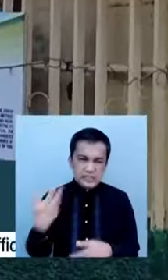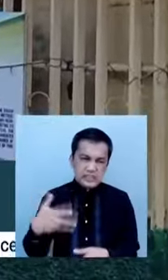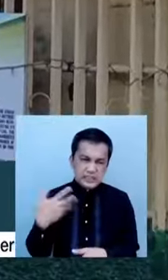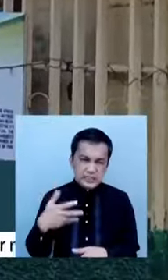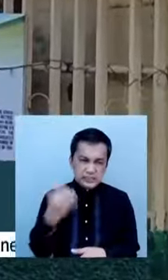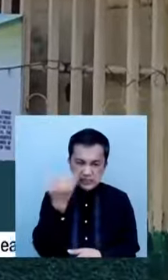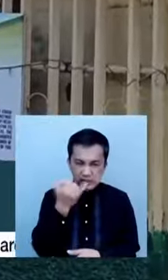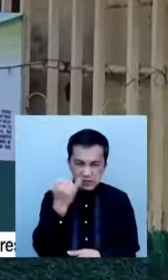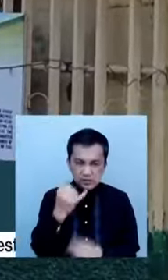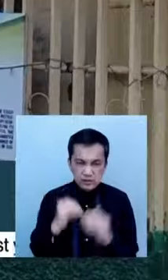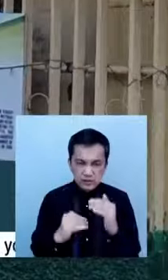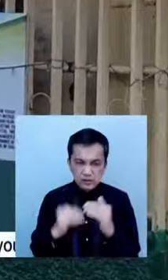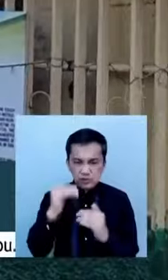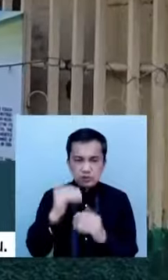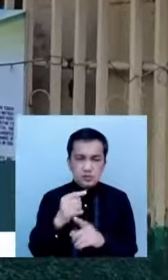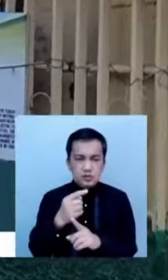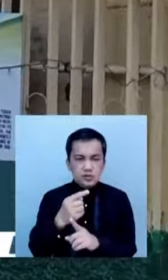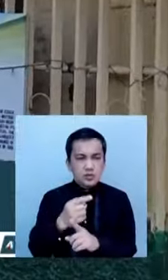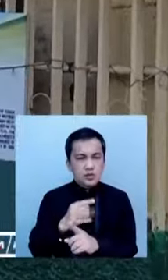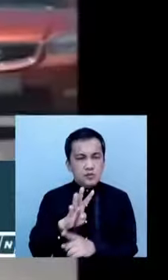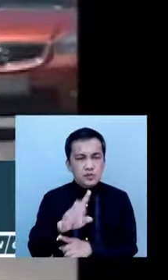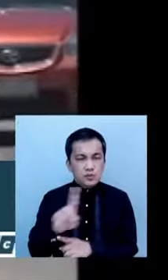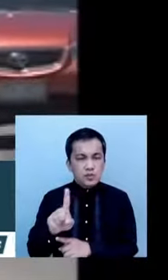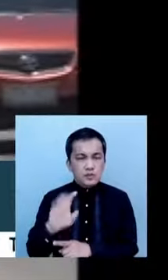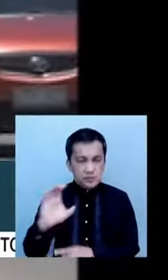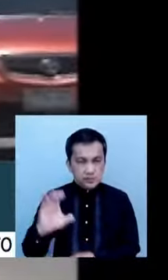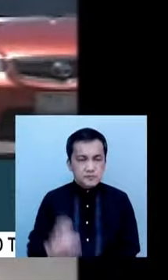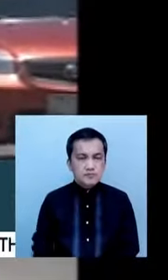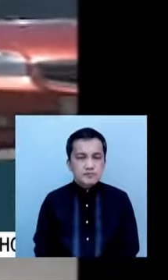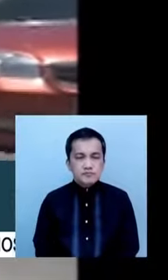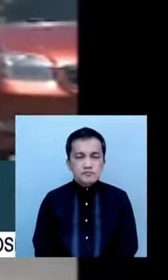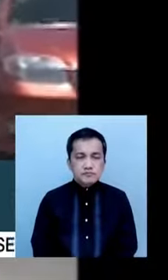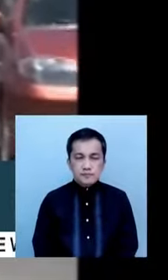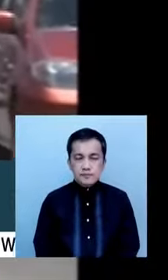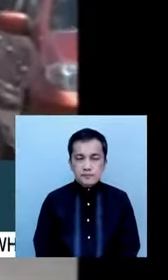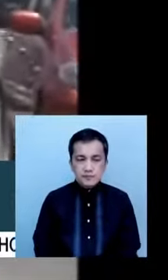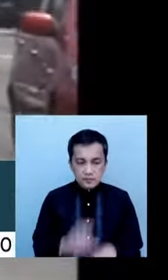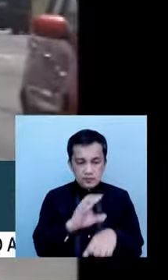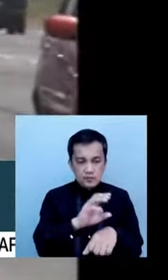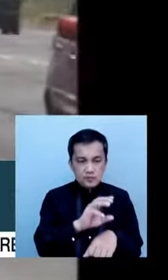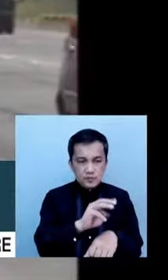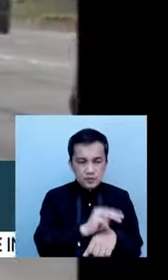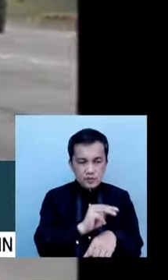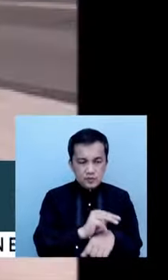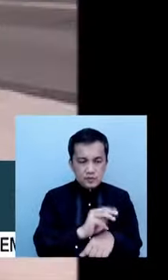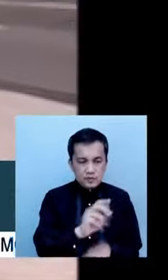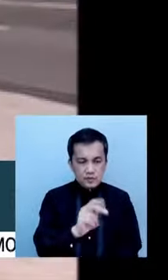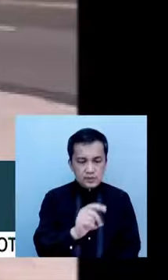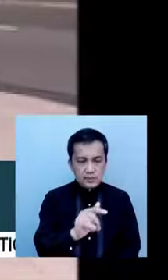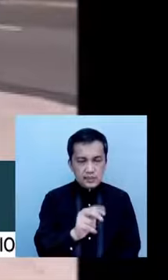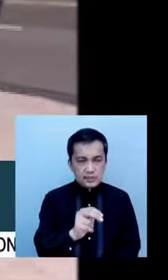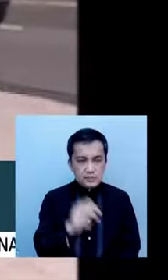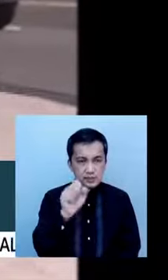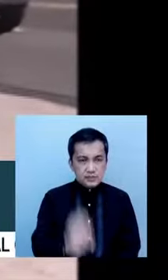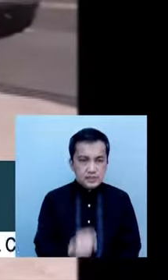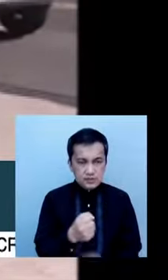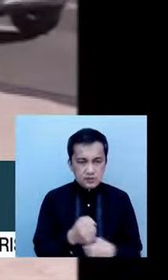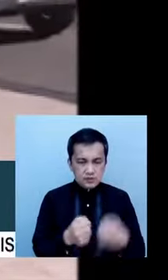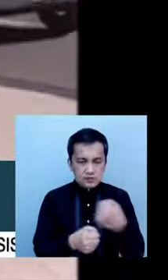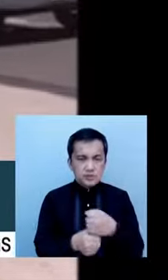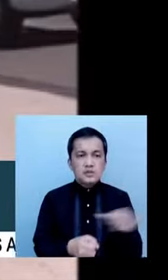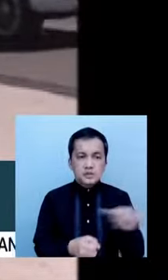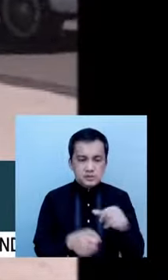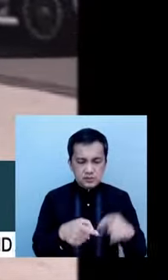today reaching 41 degrees Celsius. The municipality of Tantangan in South Cotabato also suspended